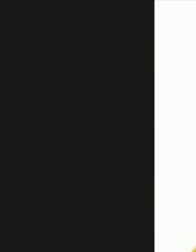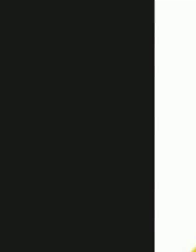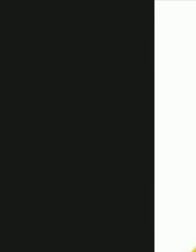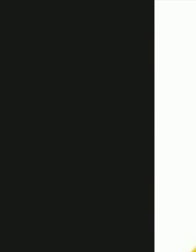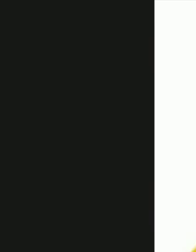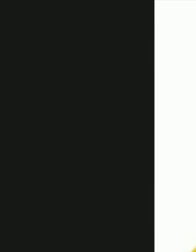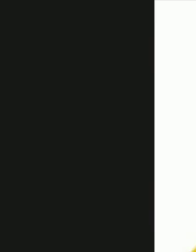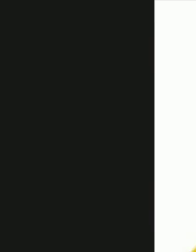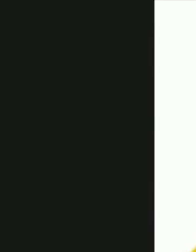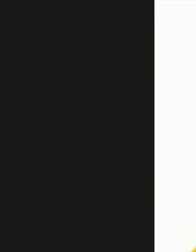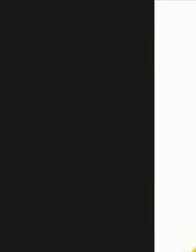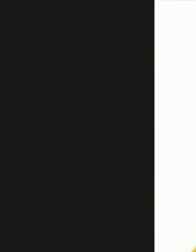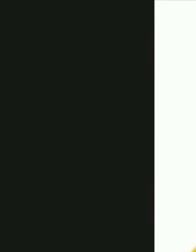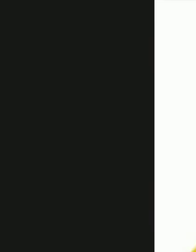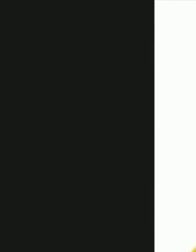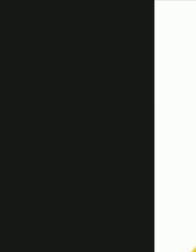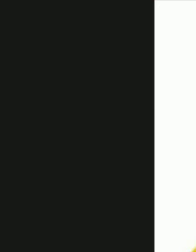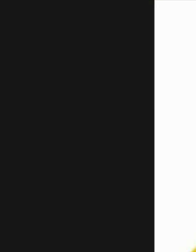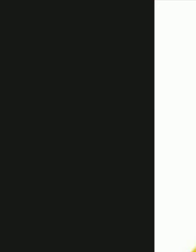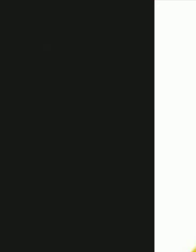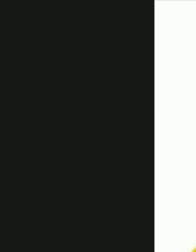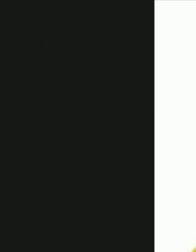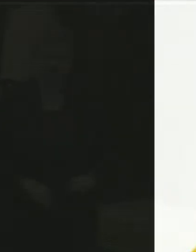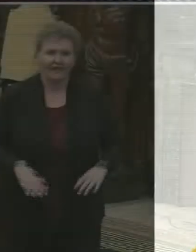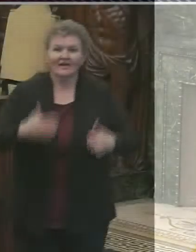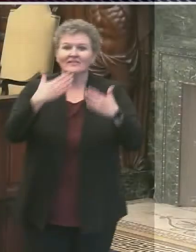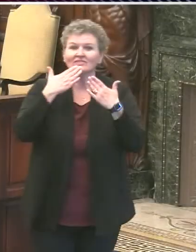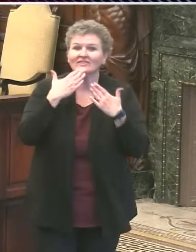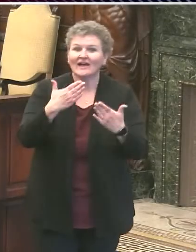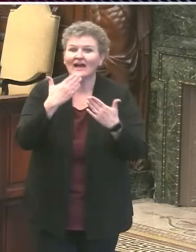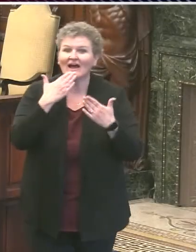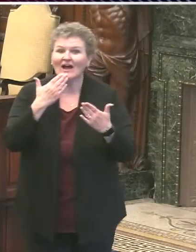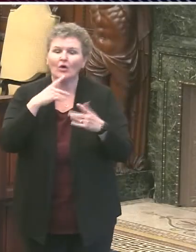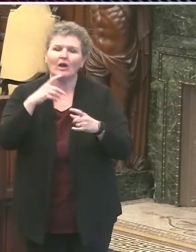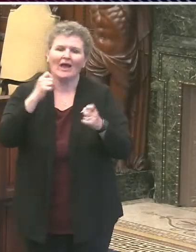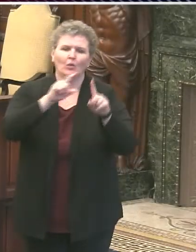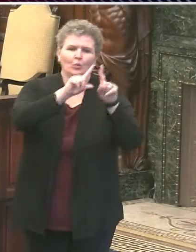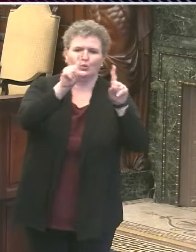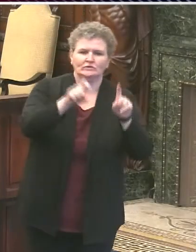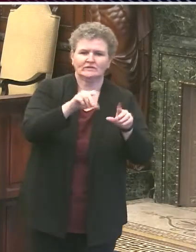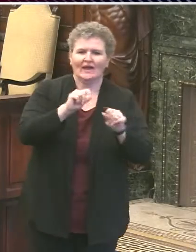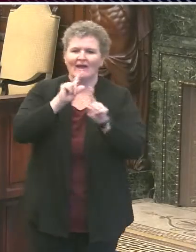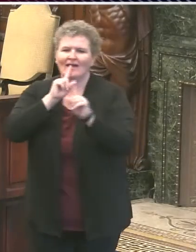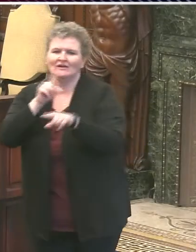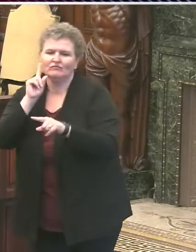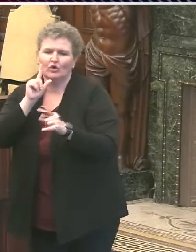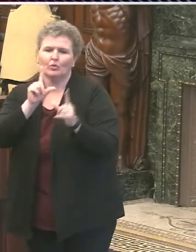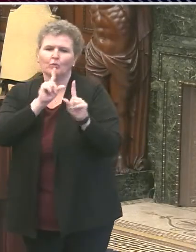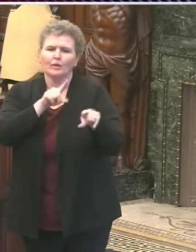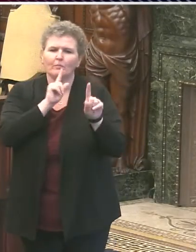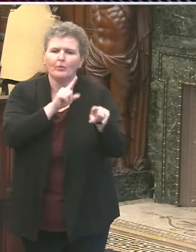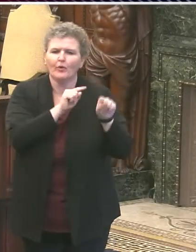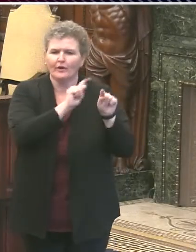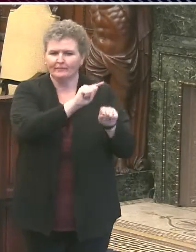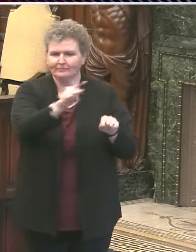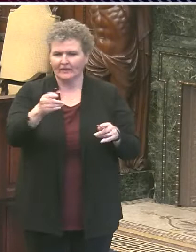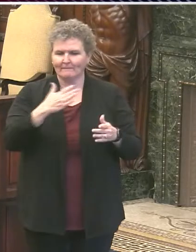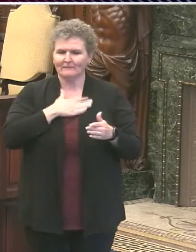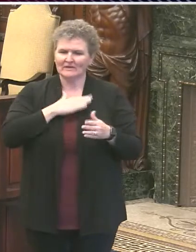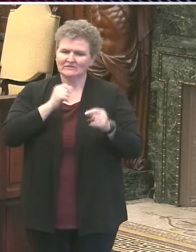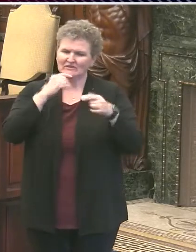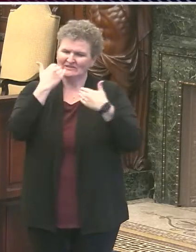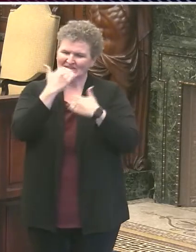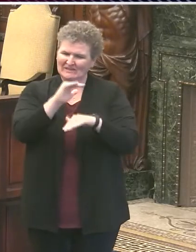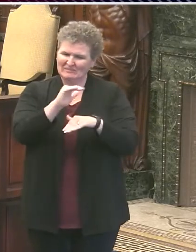Thank you, Armando. And we are now going to move to the Q&A portion for members of the media. As usual, please limit your questions to